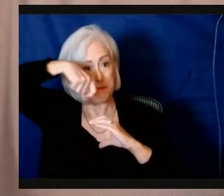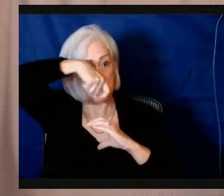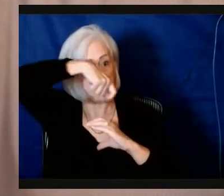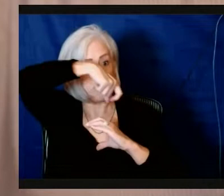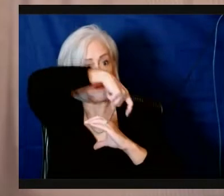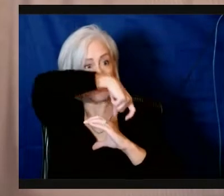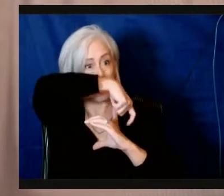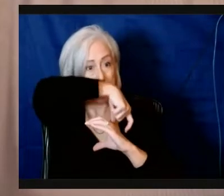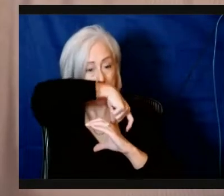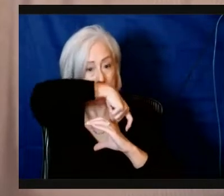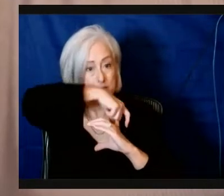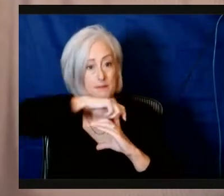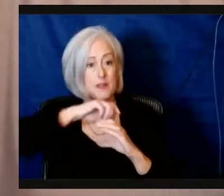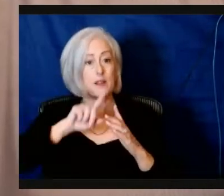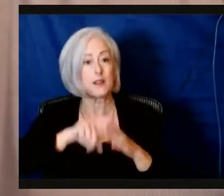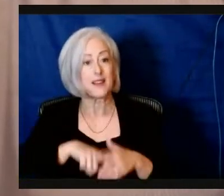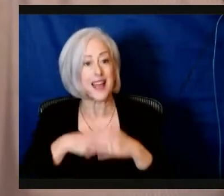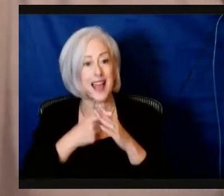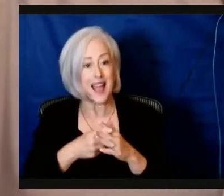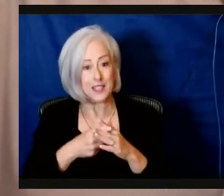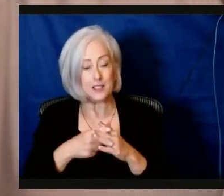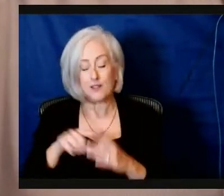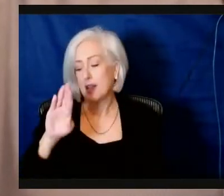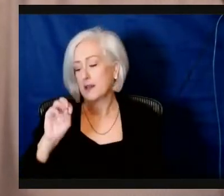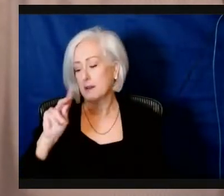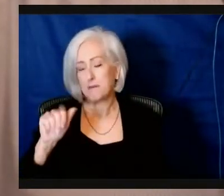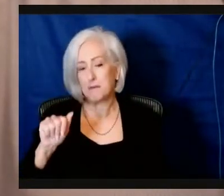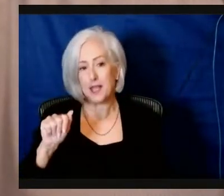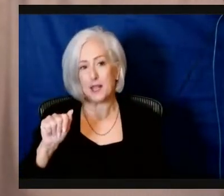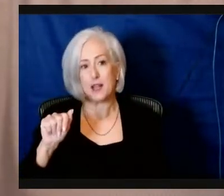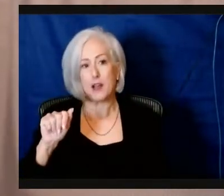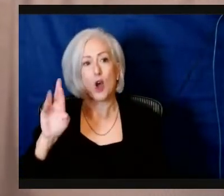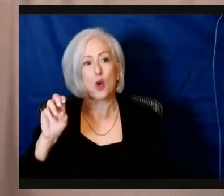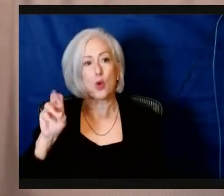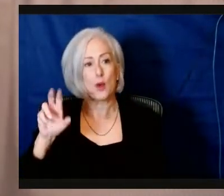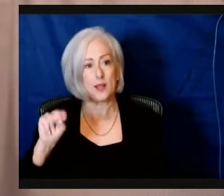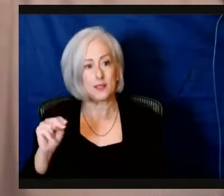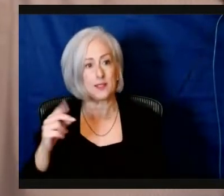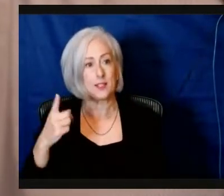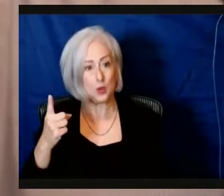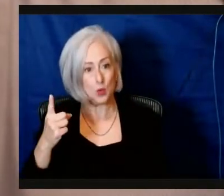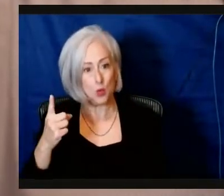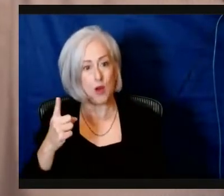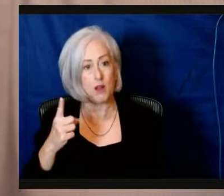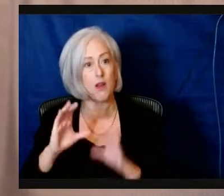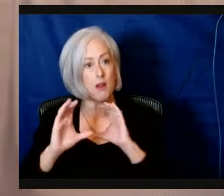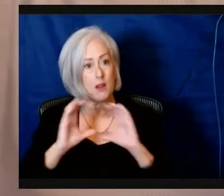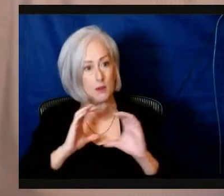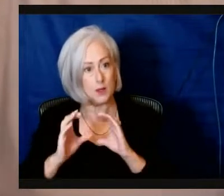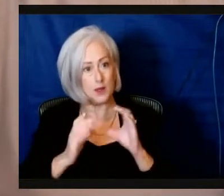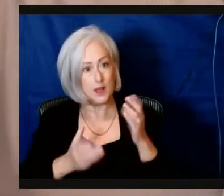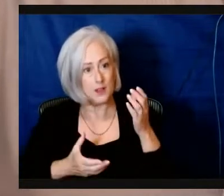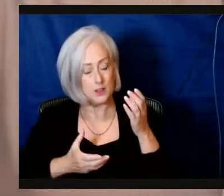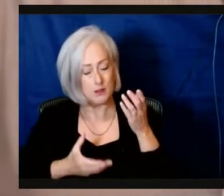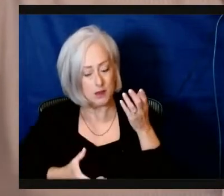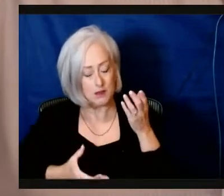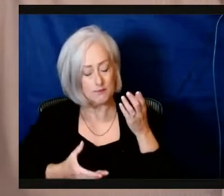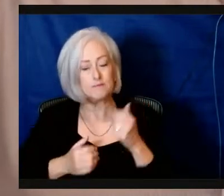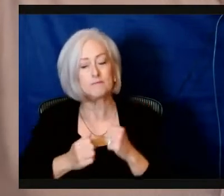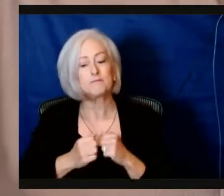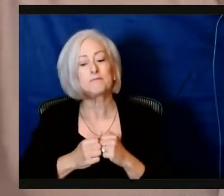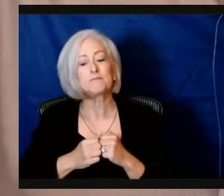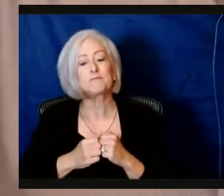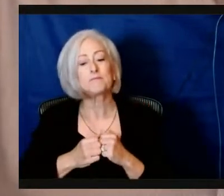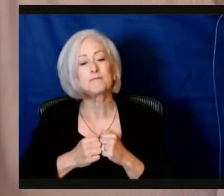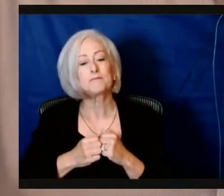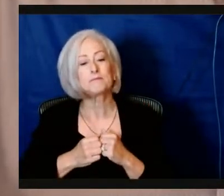and they activate the beta-arrestin-1 pathway that we also just introduced. We